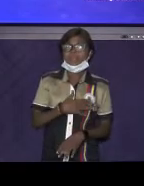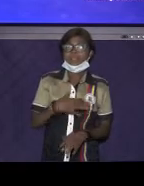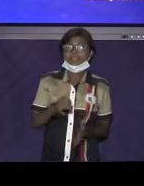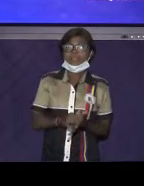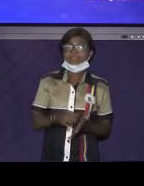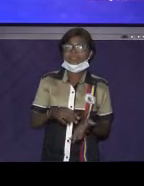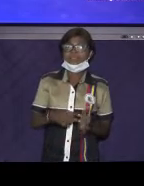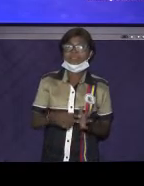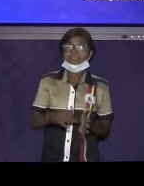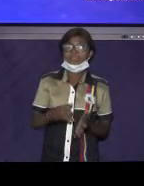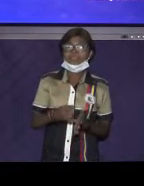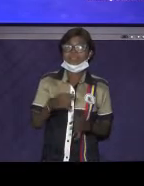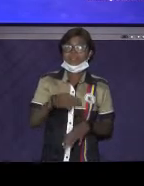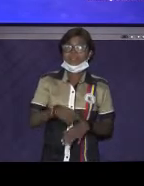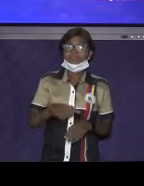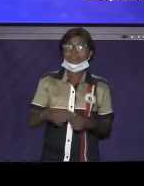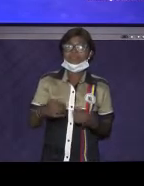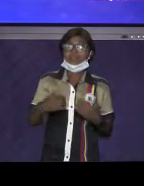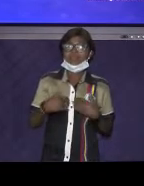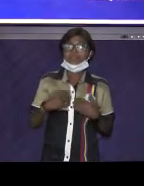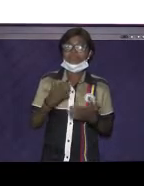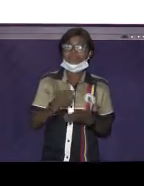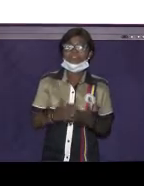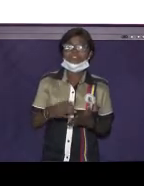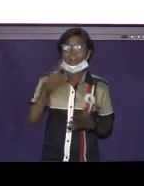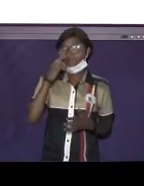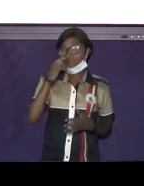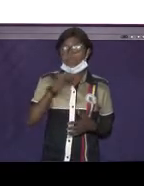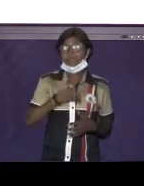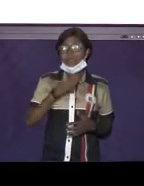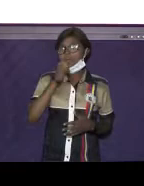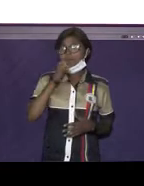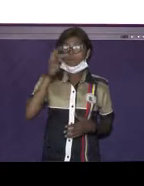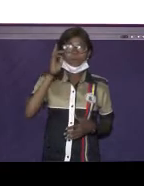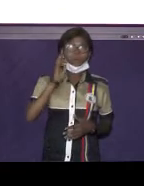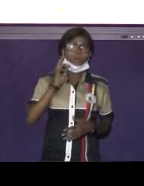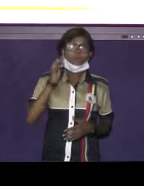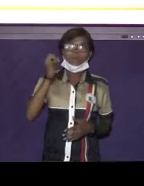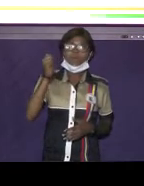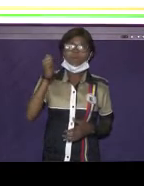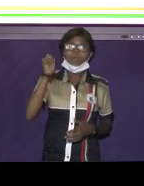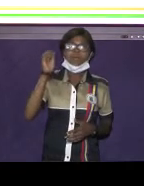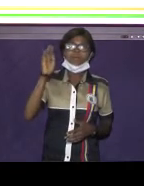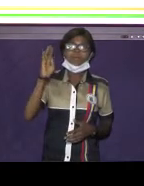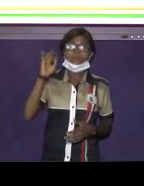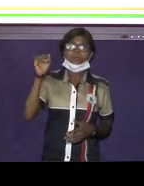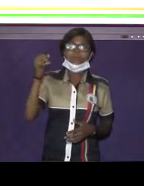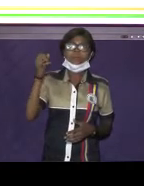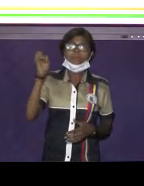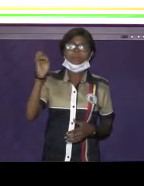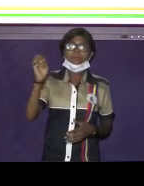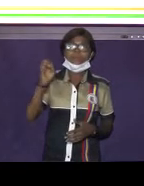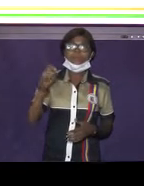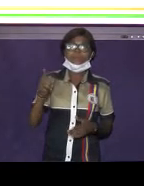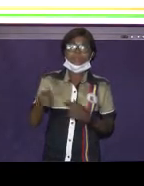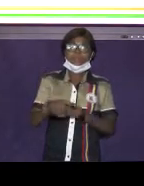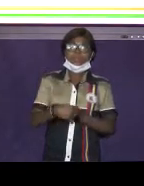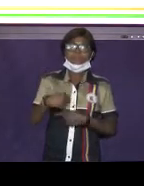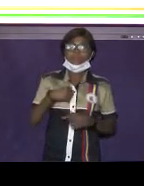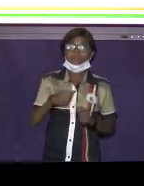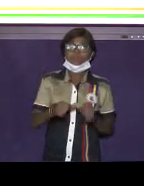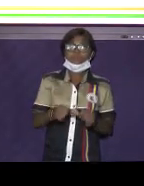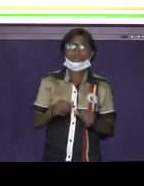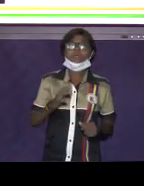that means it is time to have some fun. I am Uncle Agbaje. Today in mathematics, we will continue